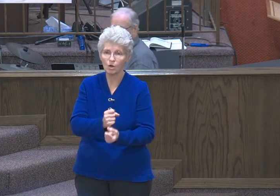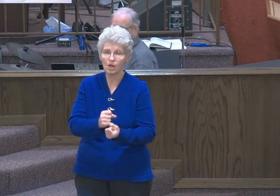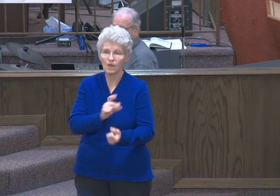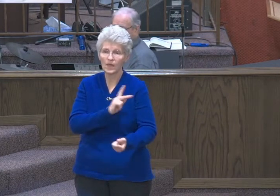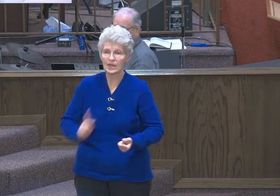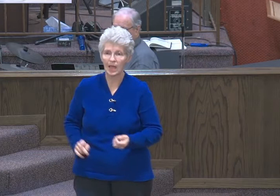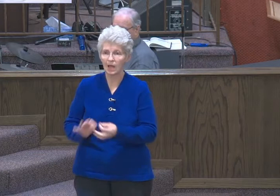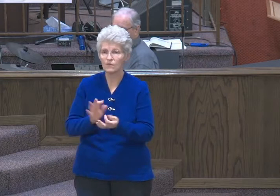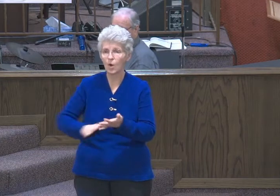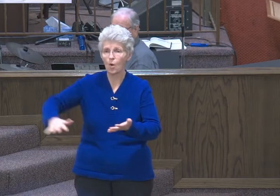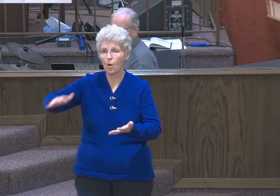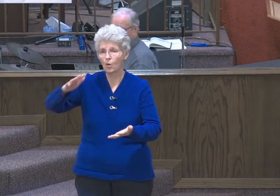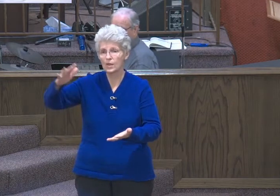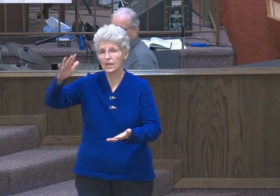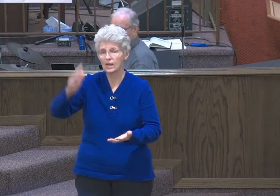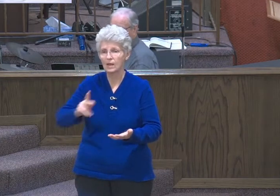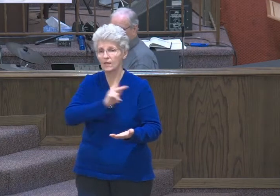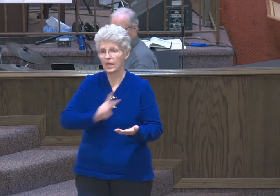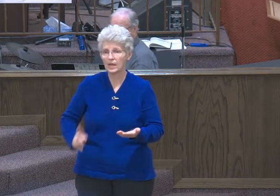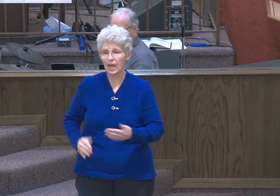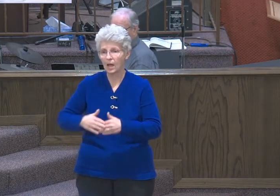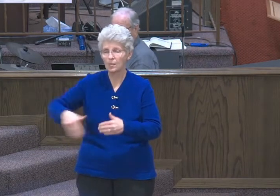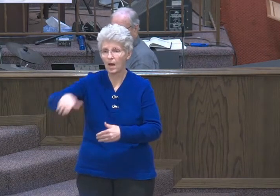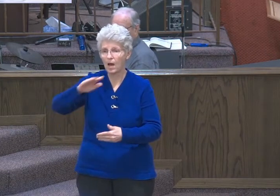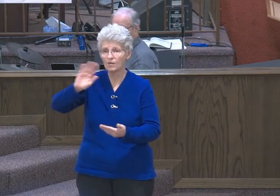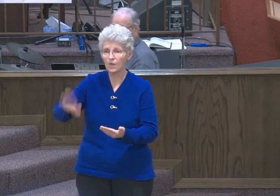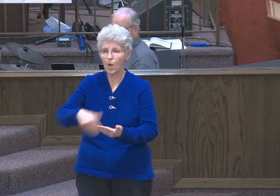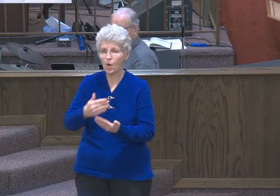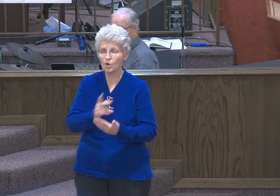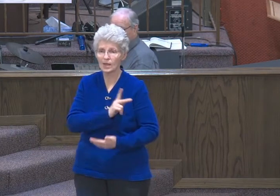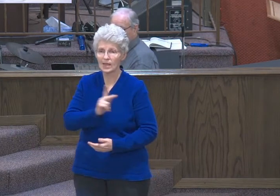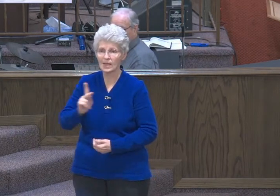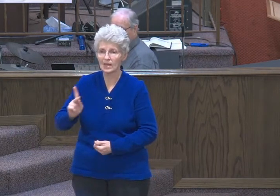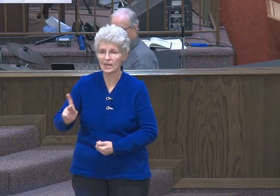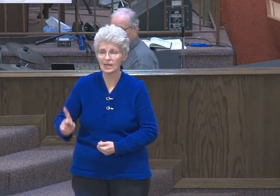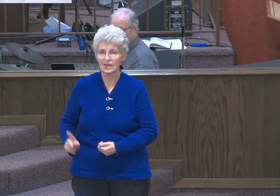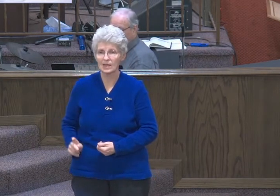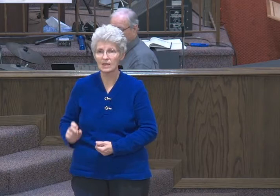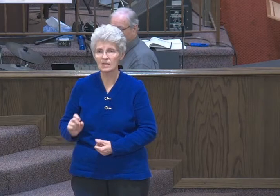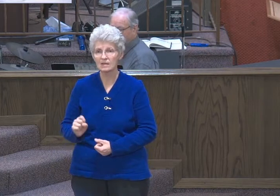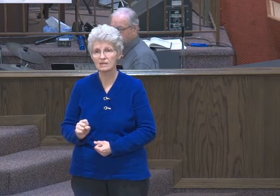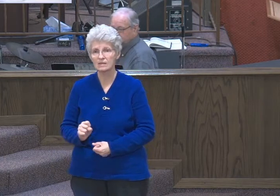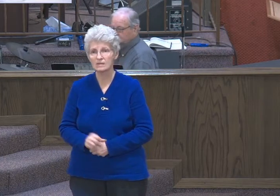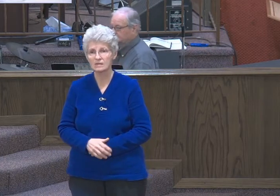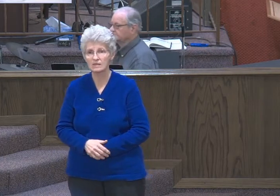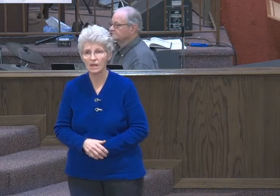stronger, the King of glory, the King of all